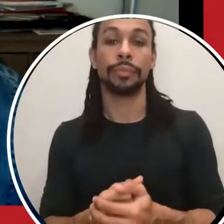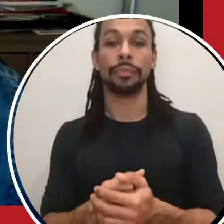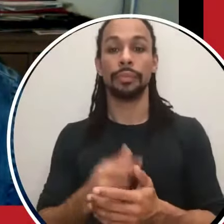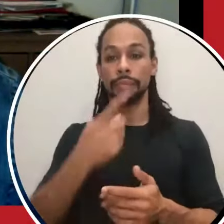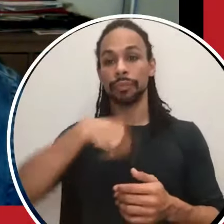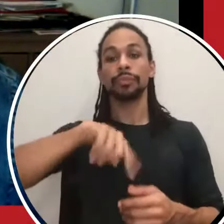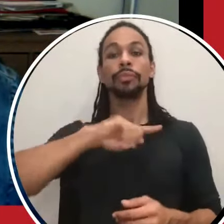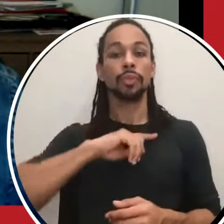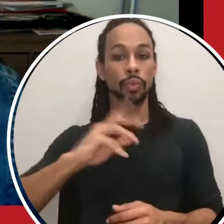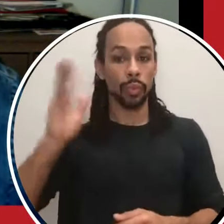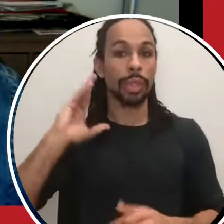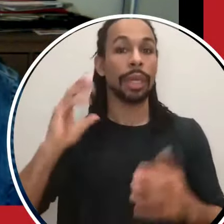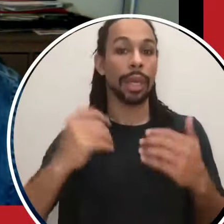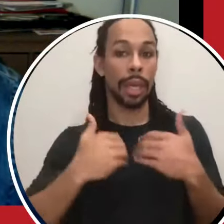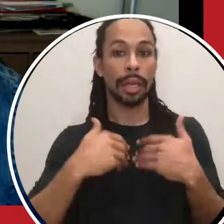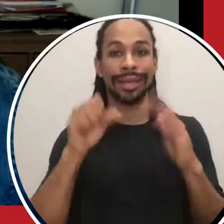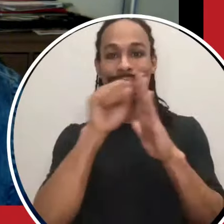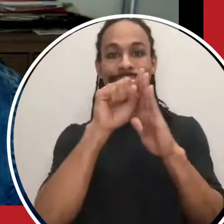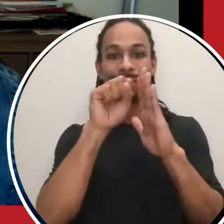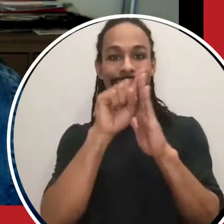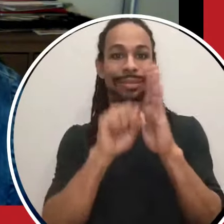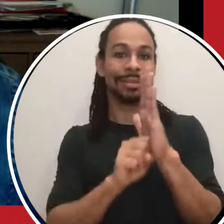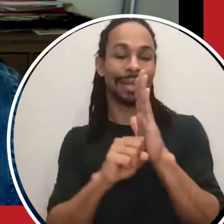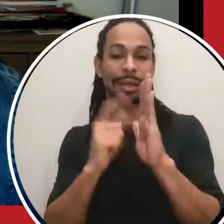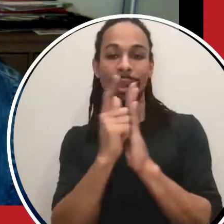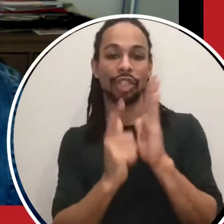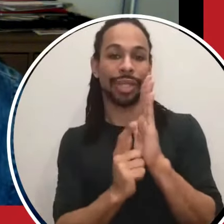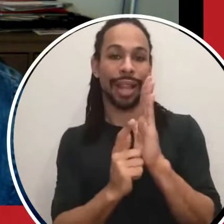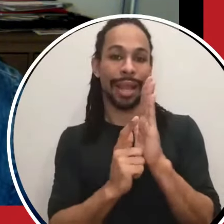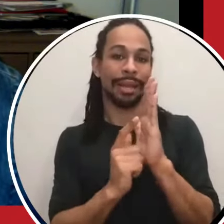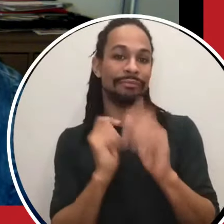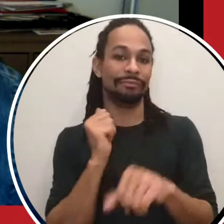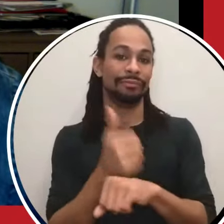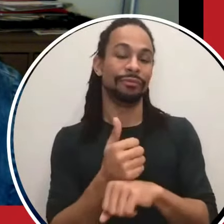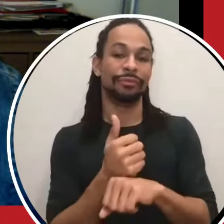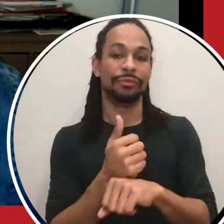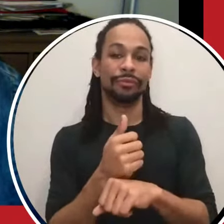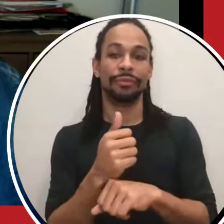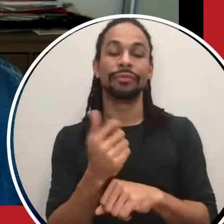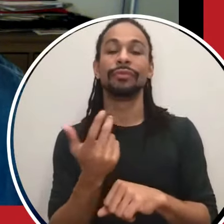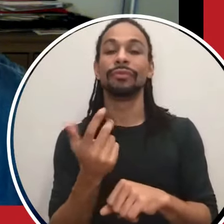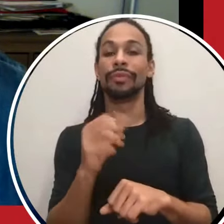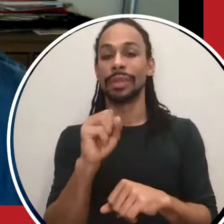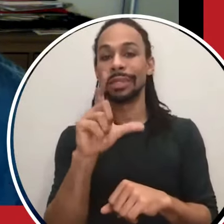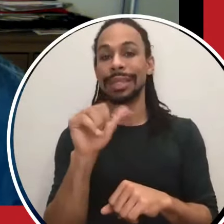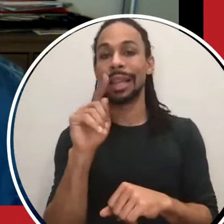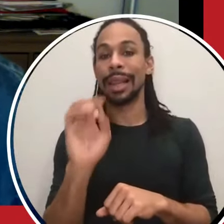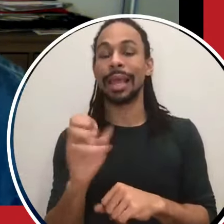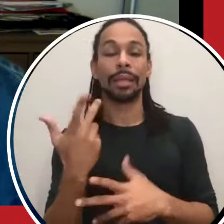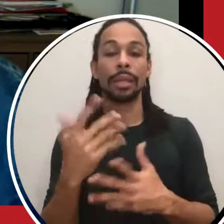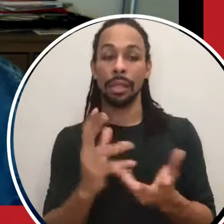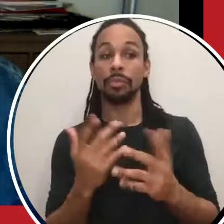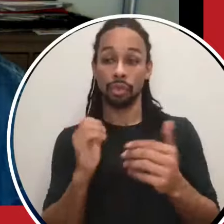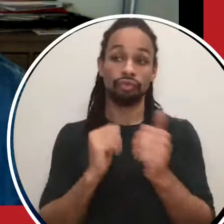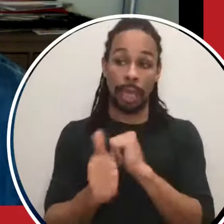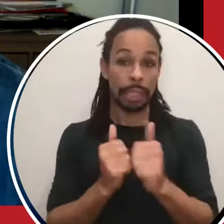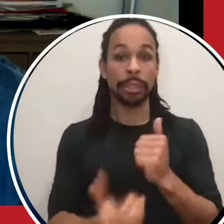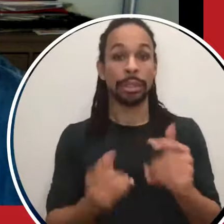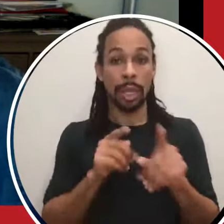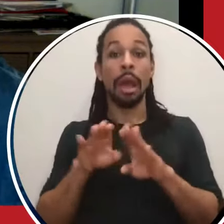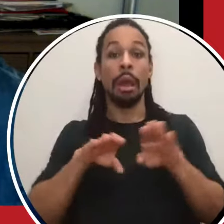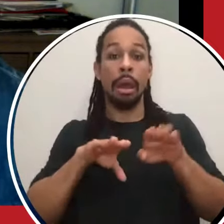legislative slate and a race that was, you know, ongoing, and then the pandemic hit.